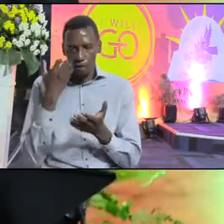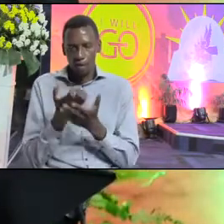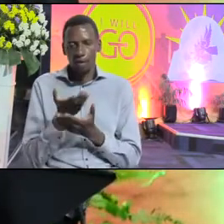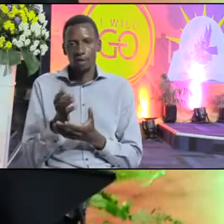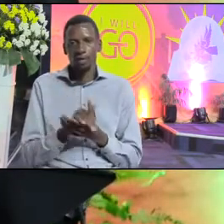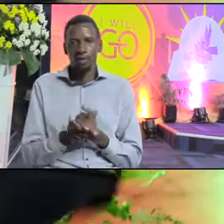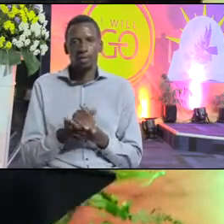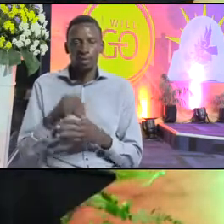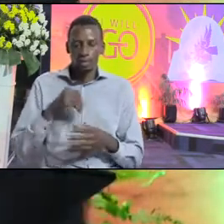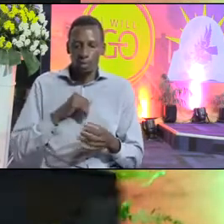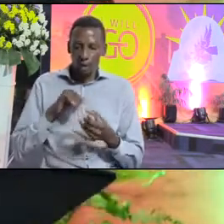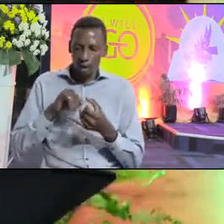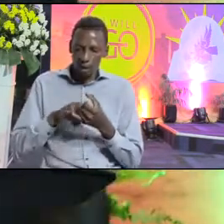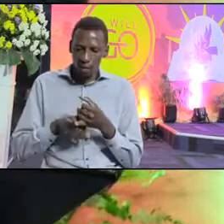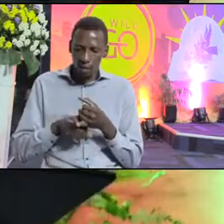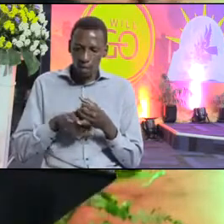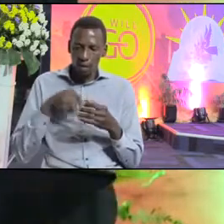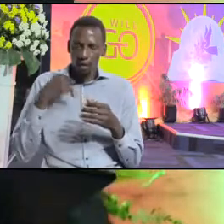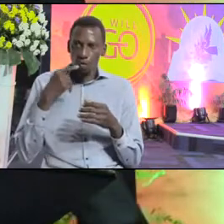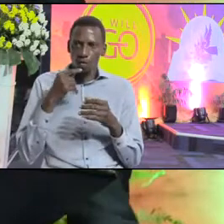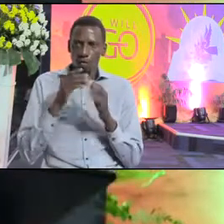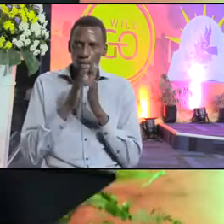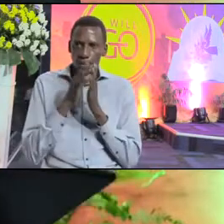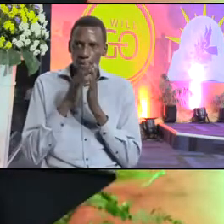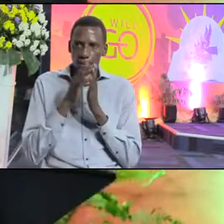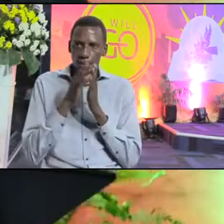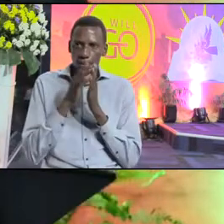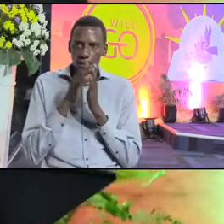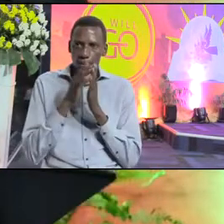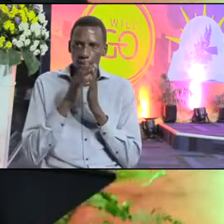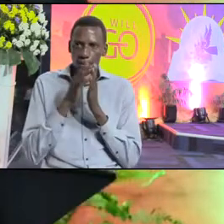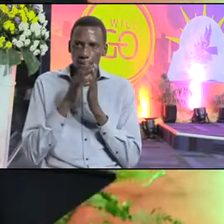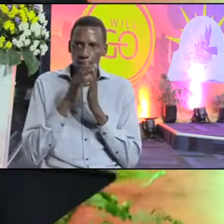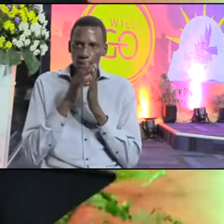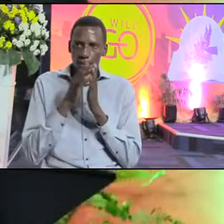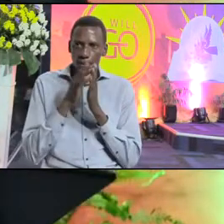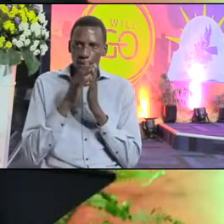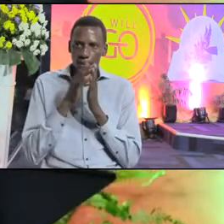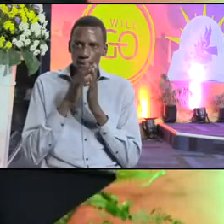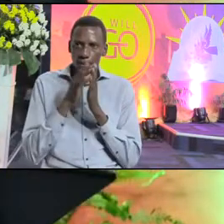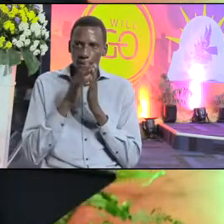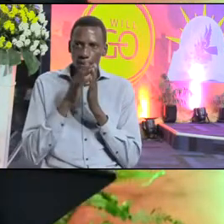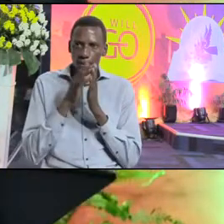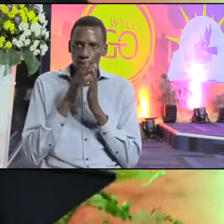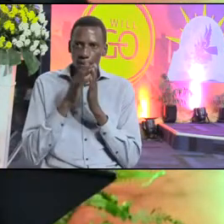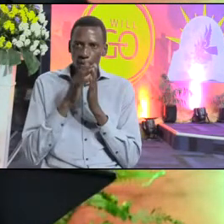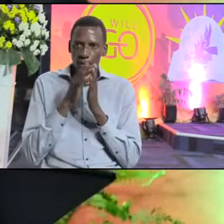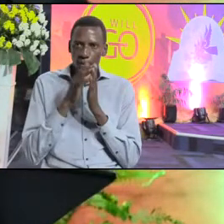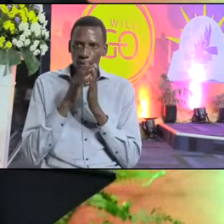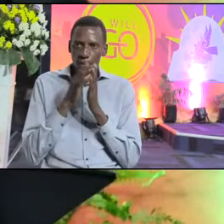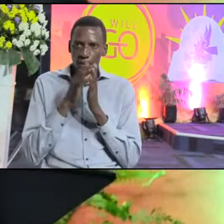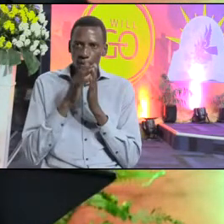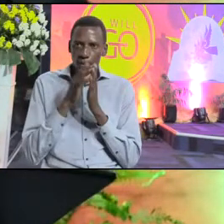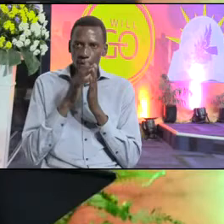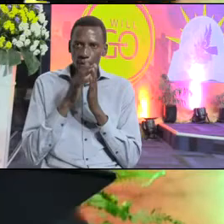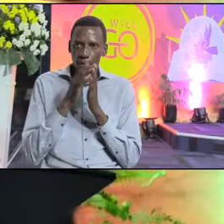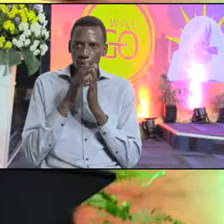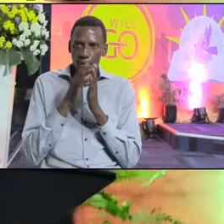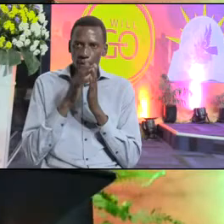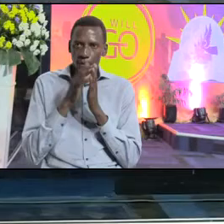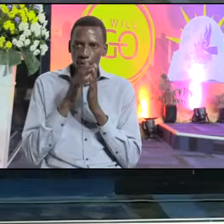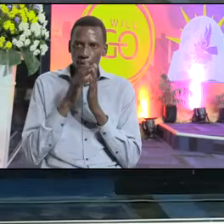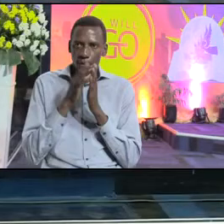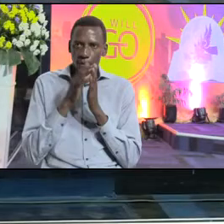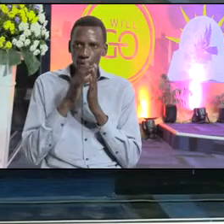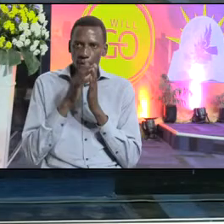have a wife who prays to me every night. I am blessed. Can you count your blessings? Count your blessings, the song